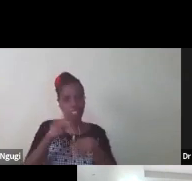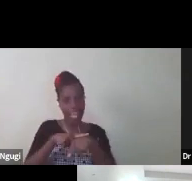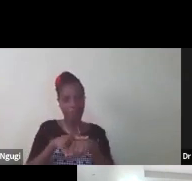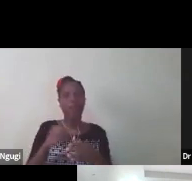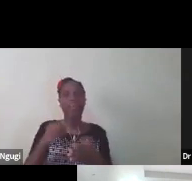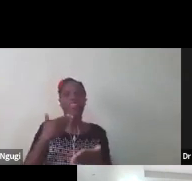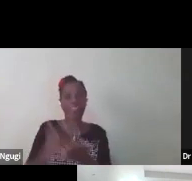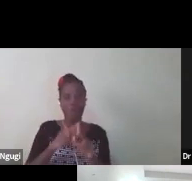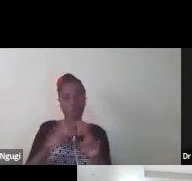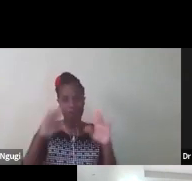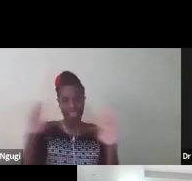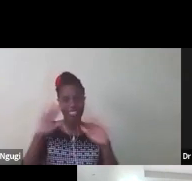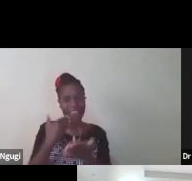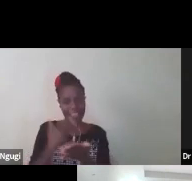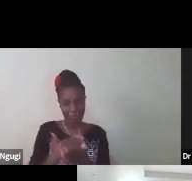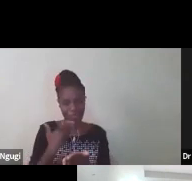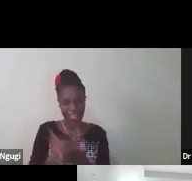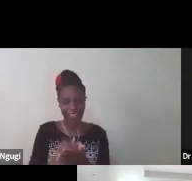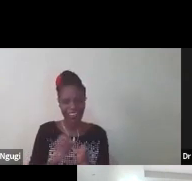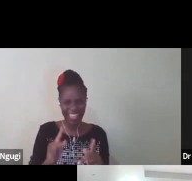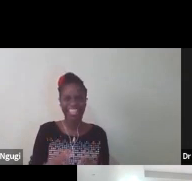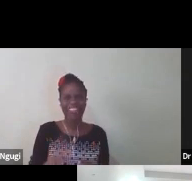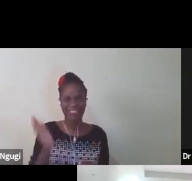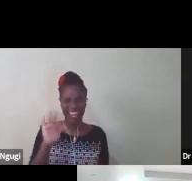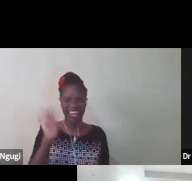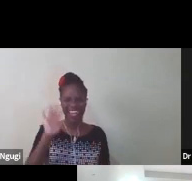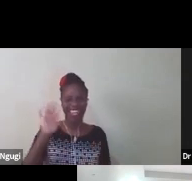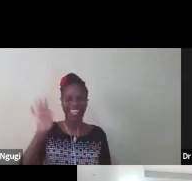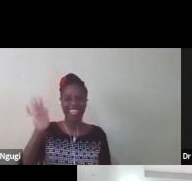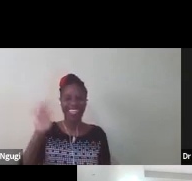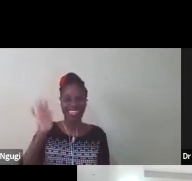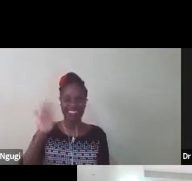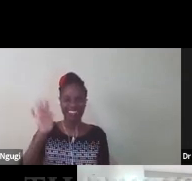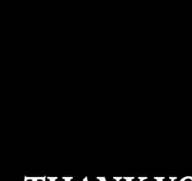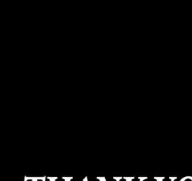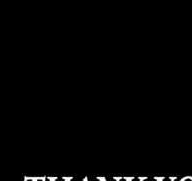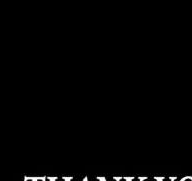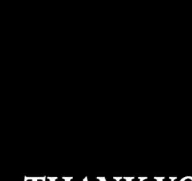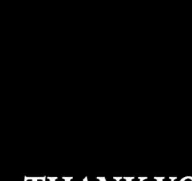thank you very much. Asante. Bye. Thank you. Bye.